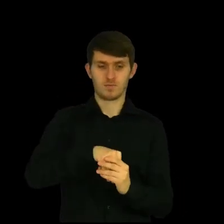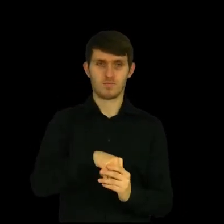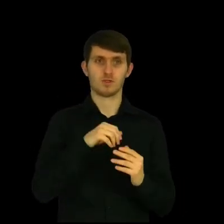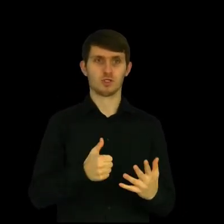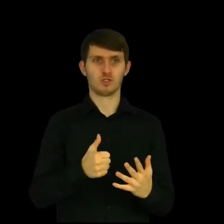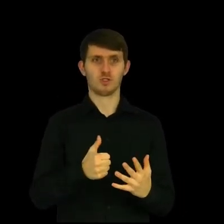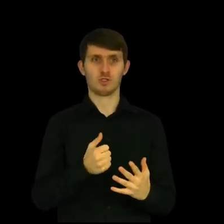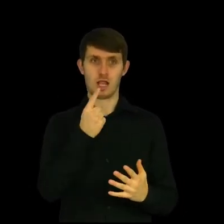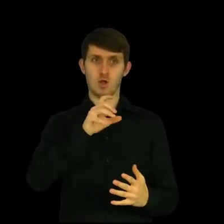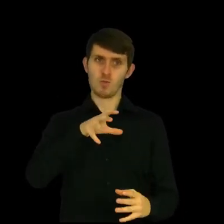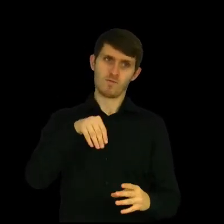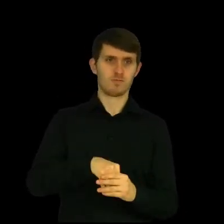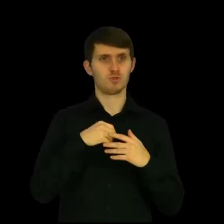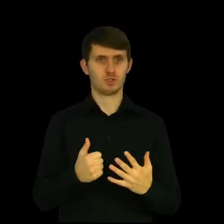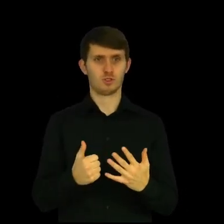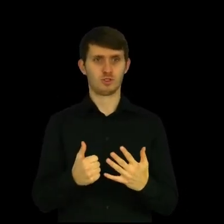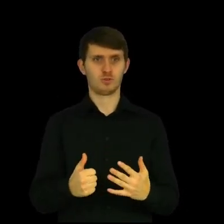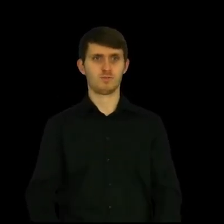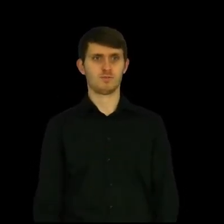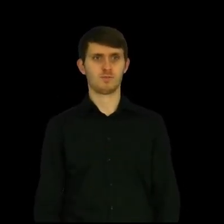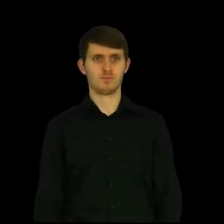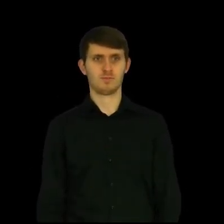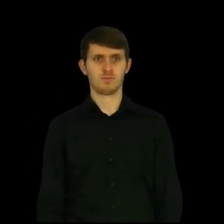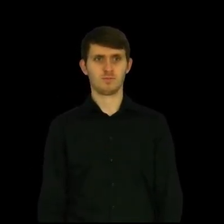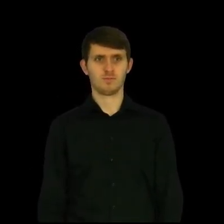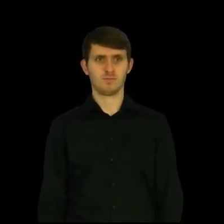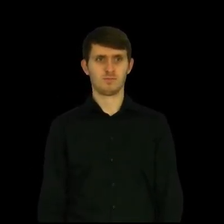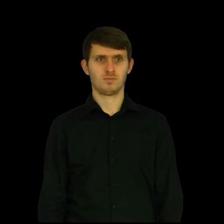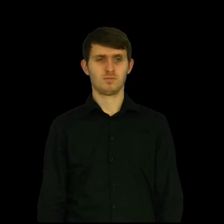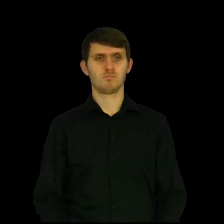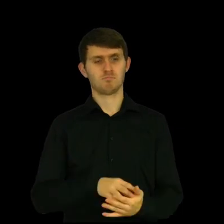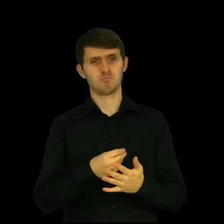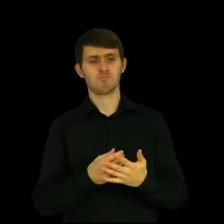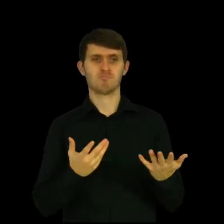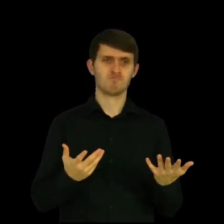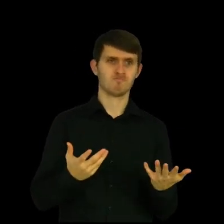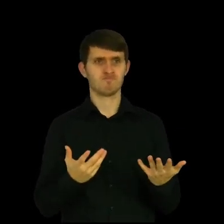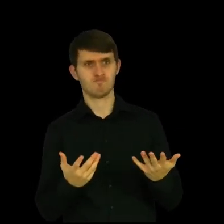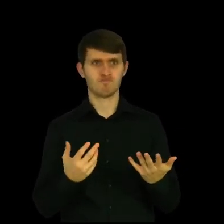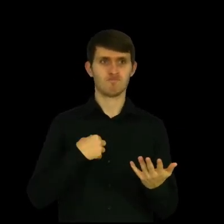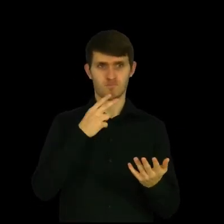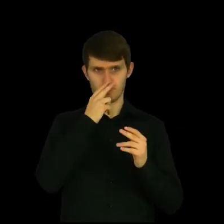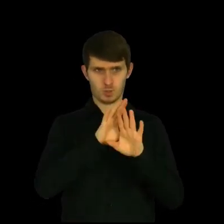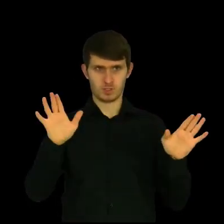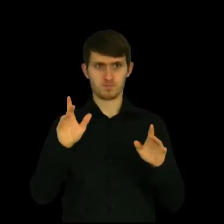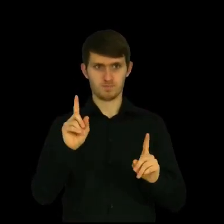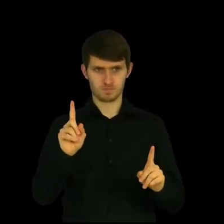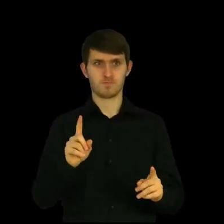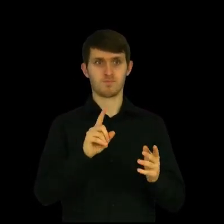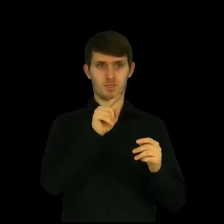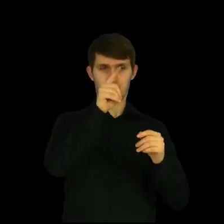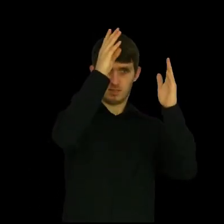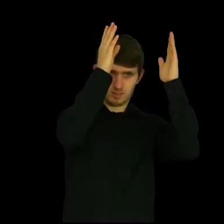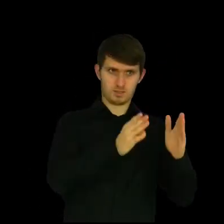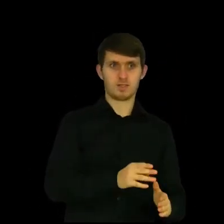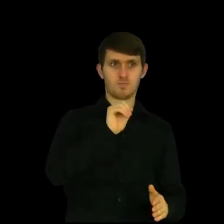let me divide 24 into groups of 6. So if you divided 24 into groups of 6, you could have viewed it